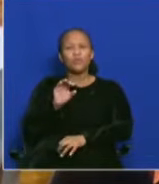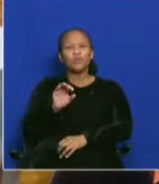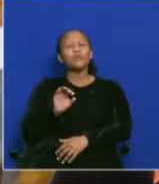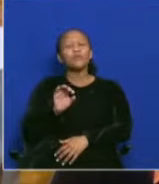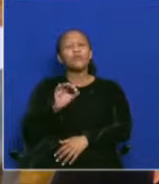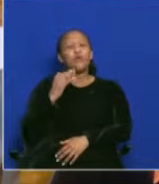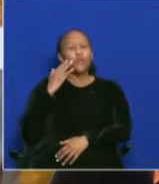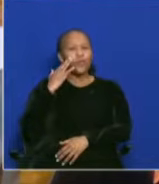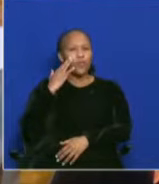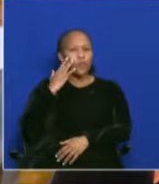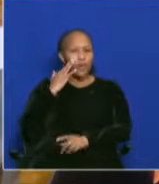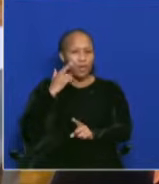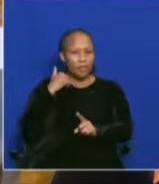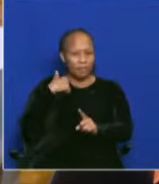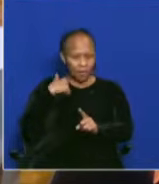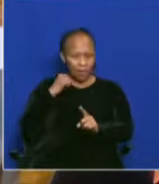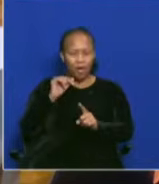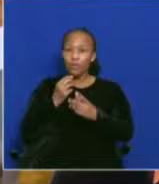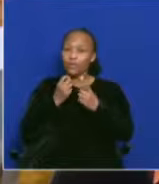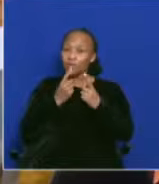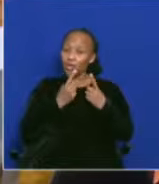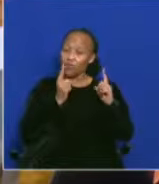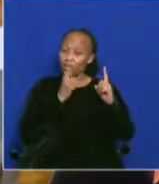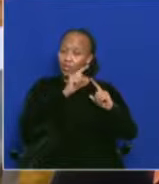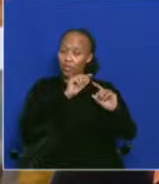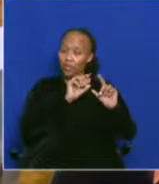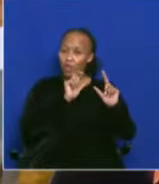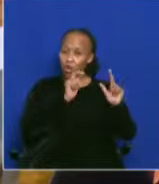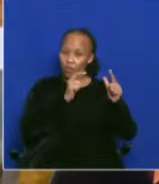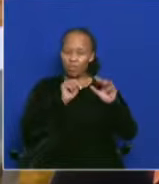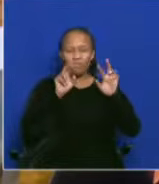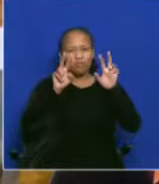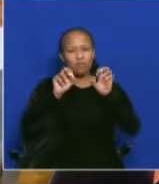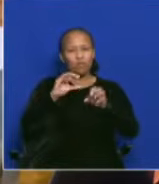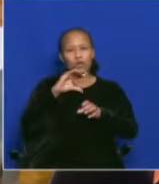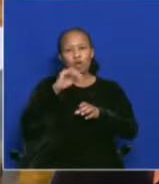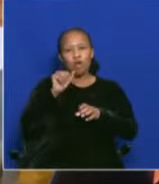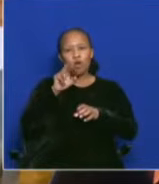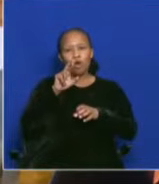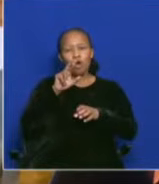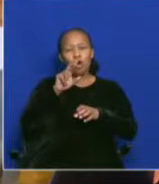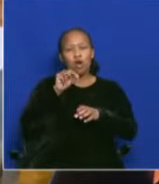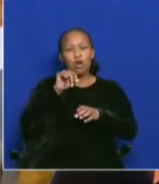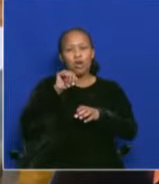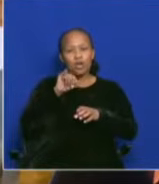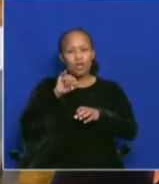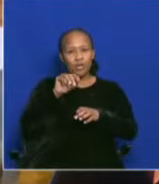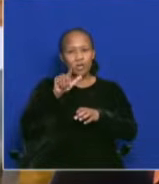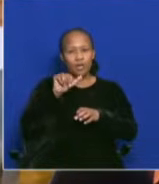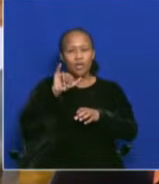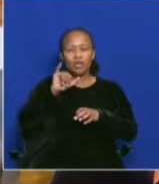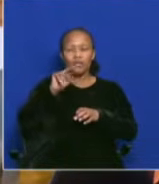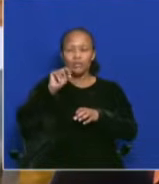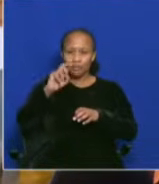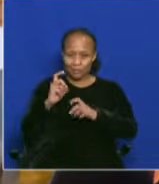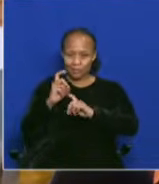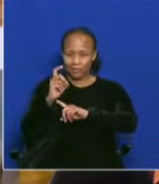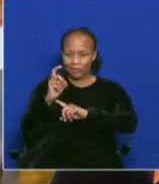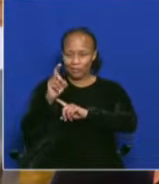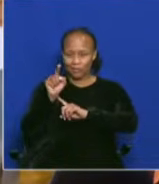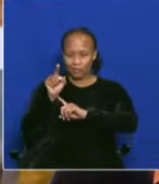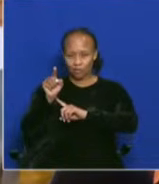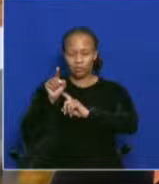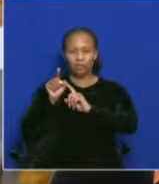the Commission on Carney Links and the allegations against Carney Links for